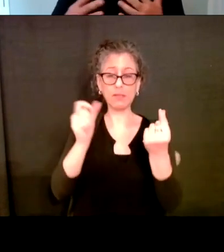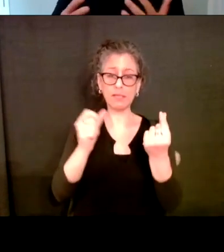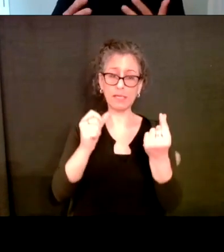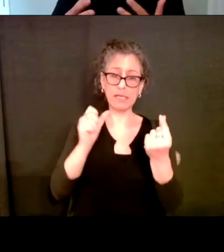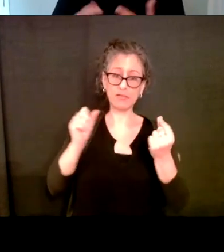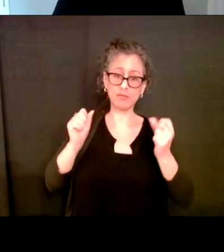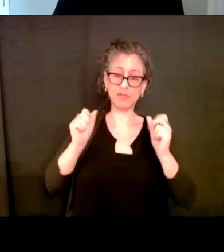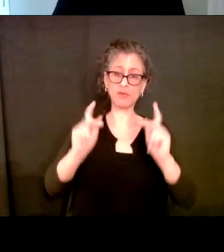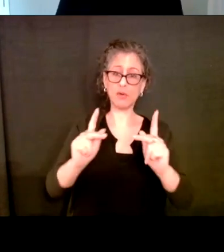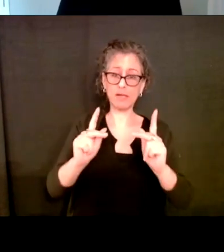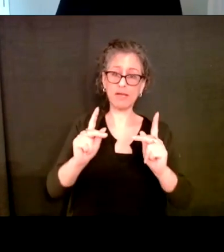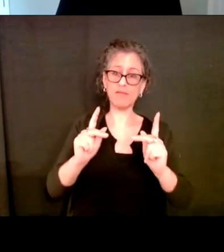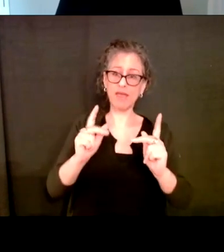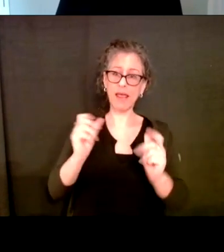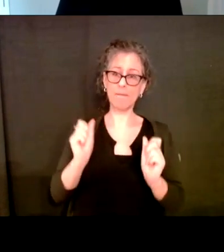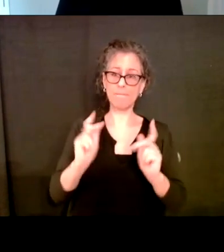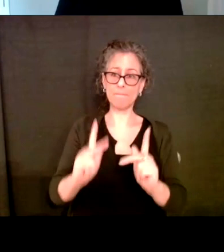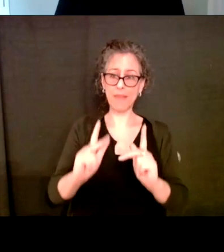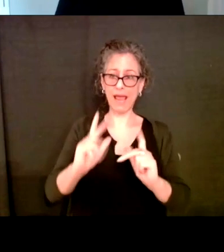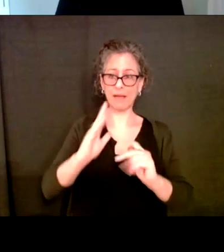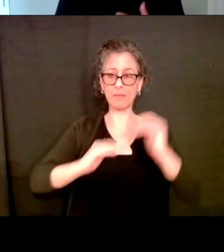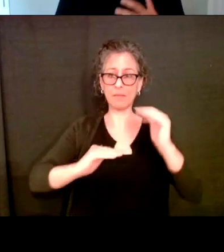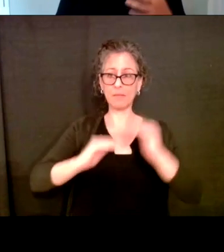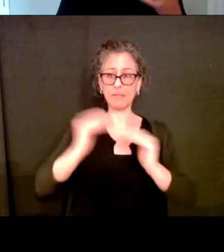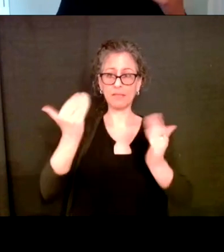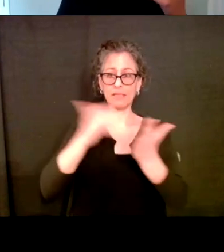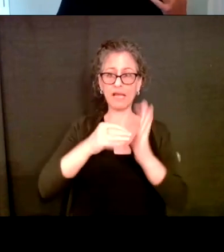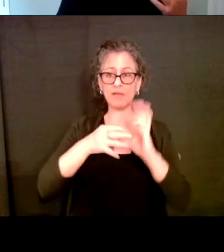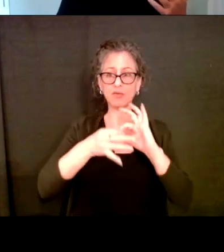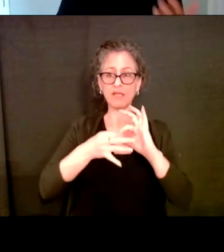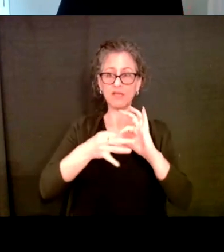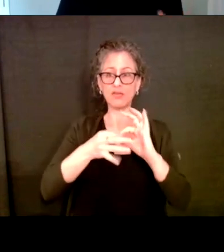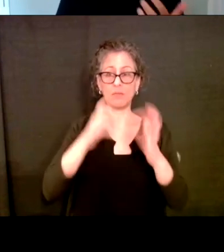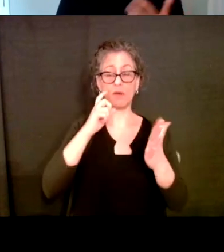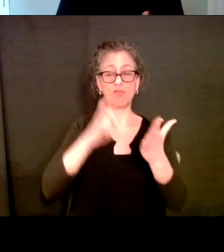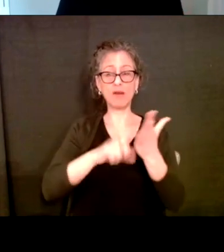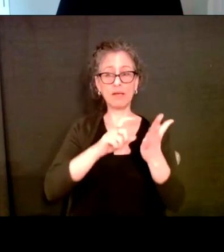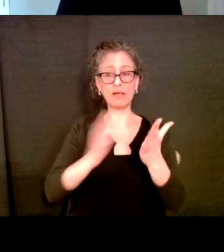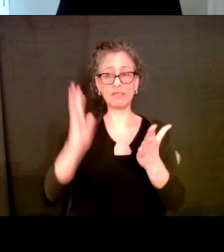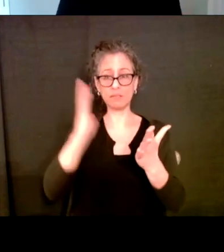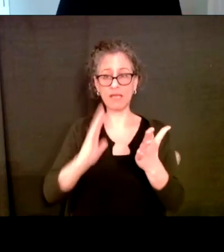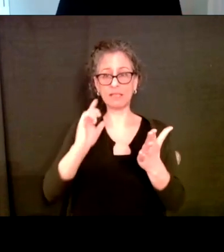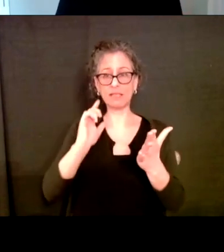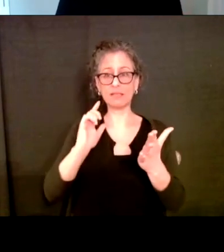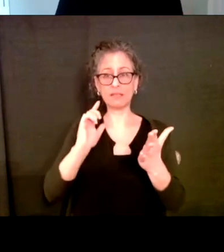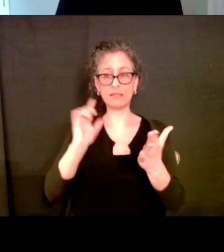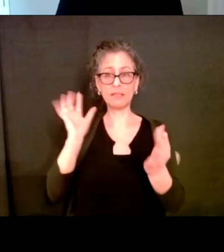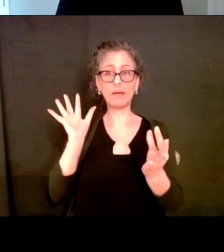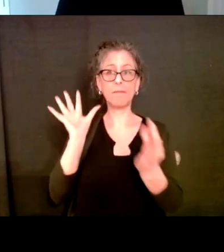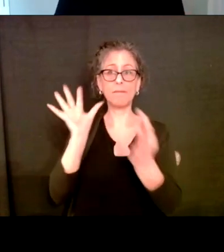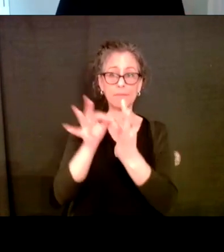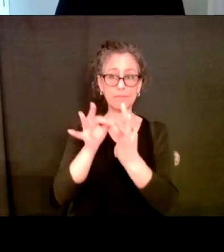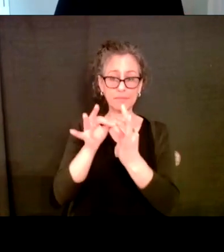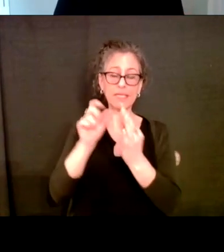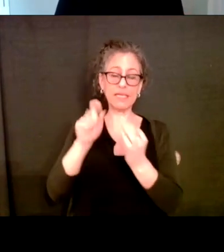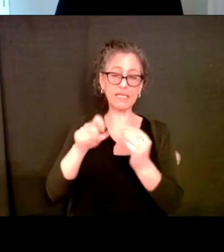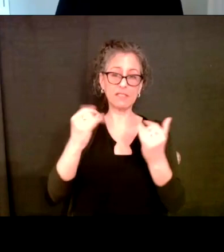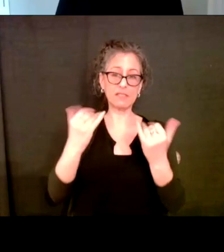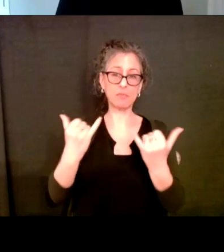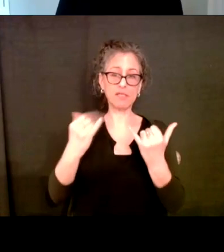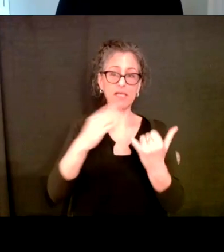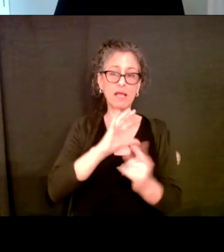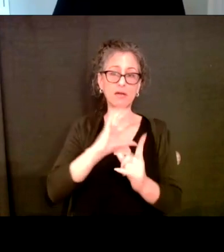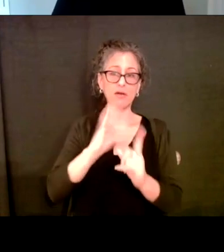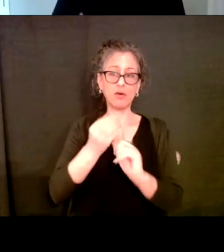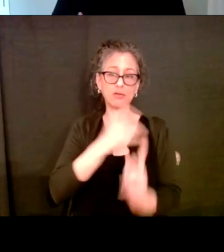about rebuilding those relationships. It's about recognizing that the past meets the present. And it's about cultural